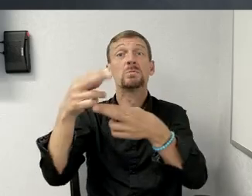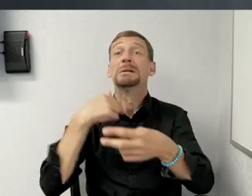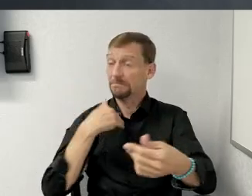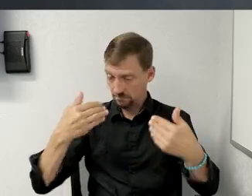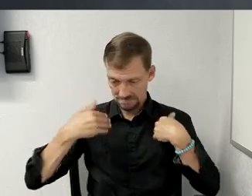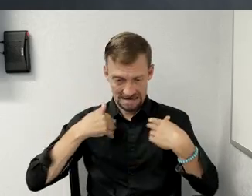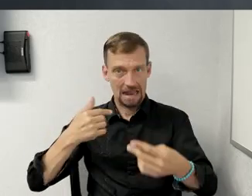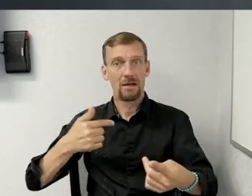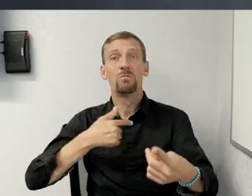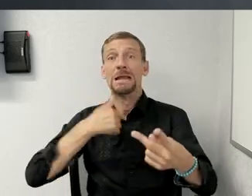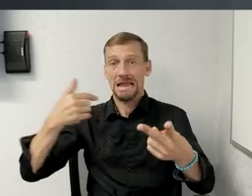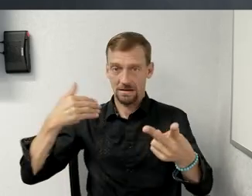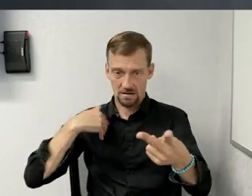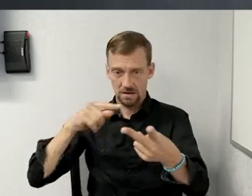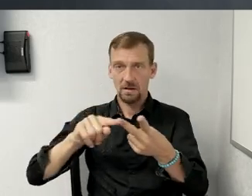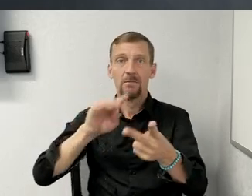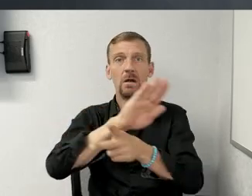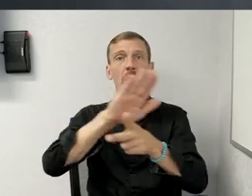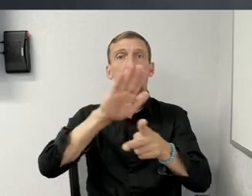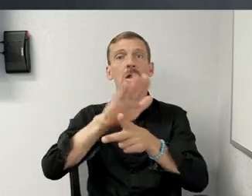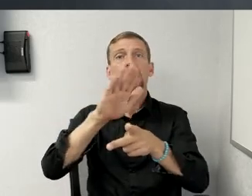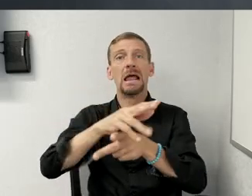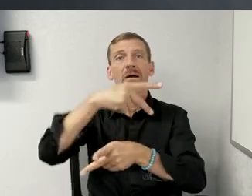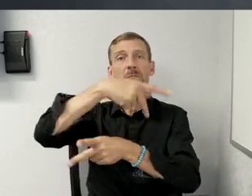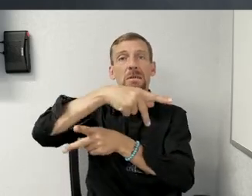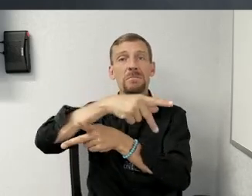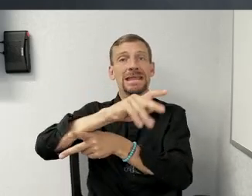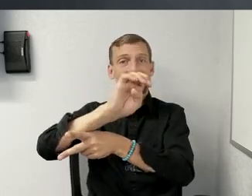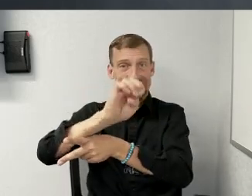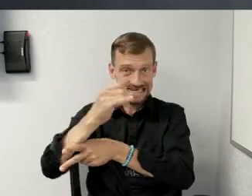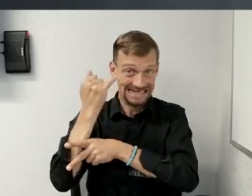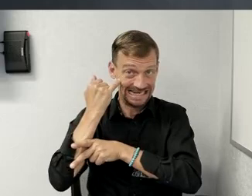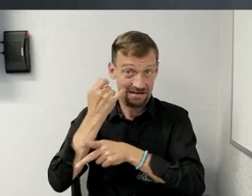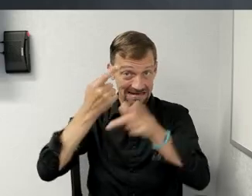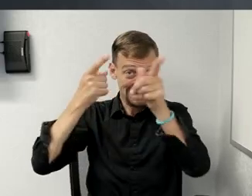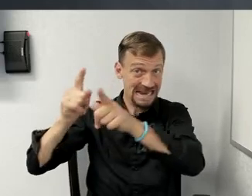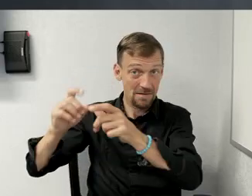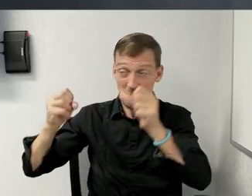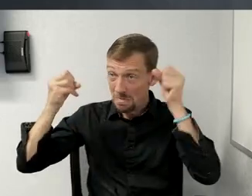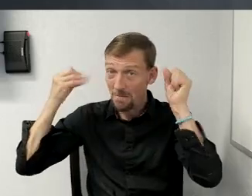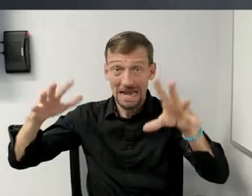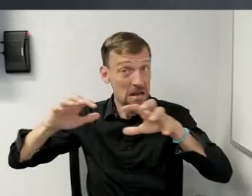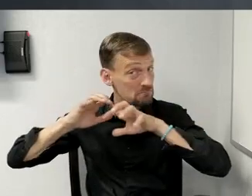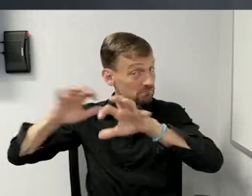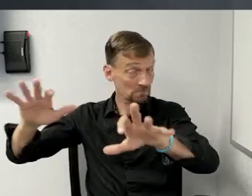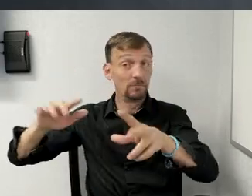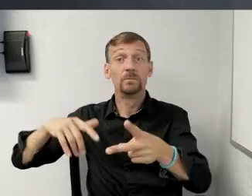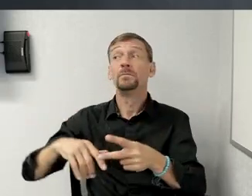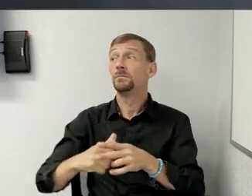personal protective equipment to be able to support a surge and all the demands that would have.